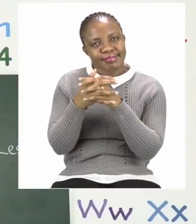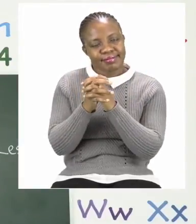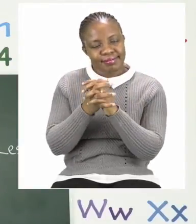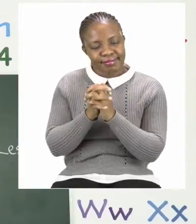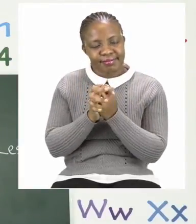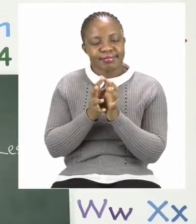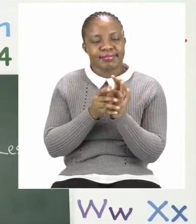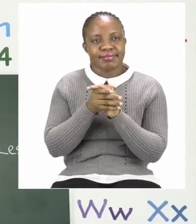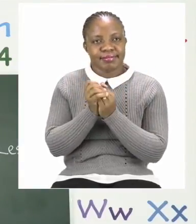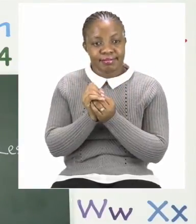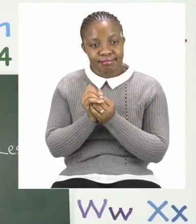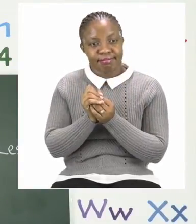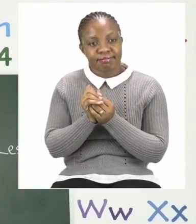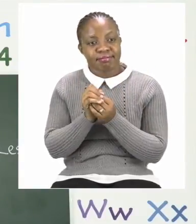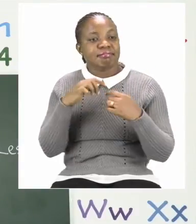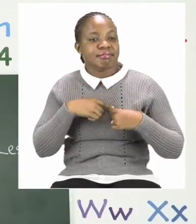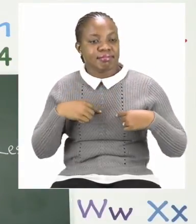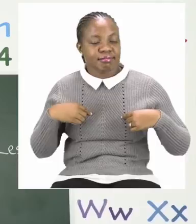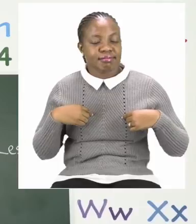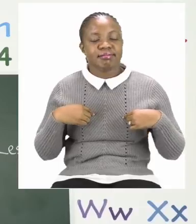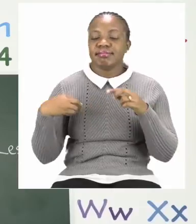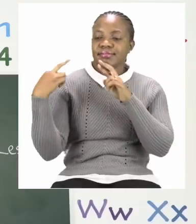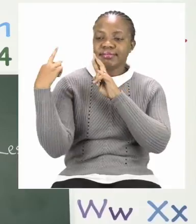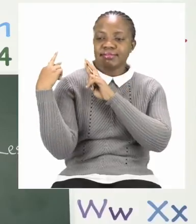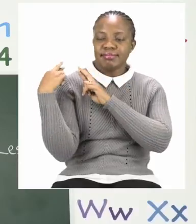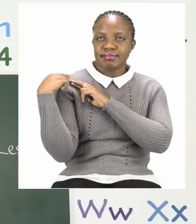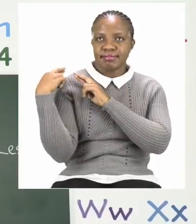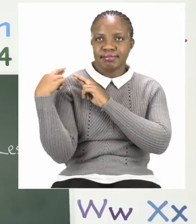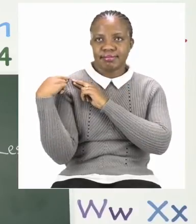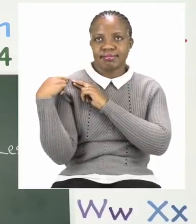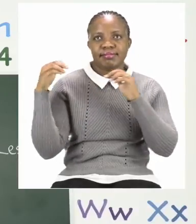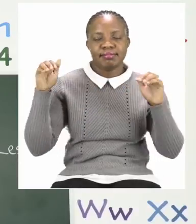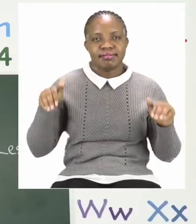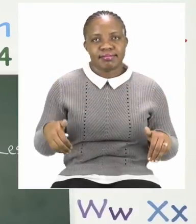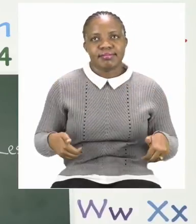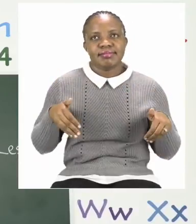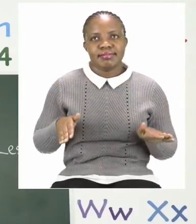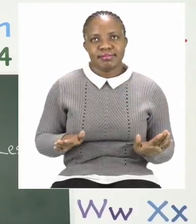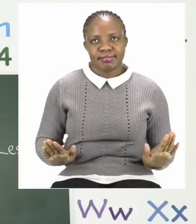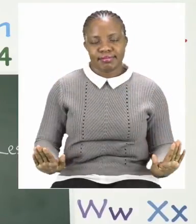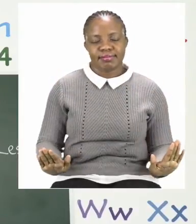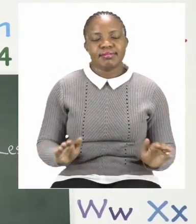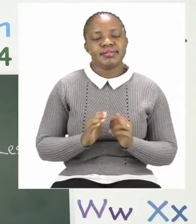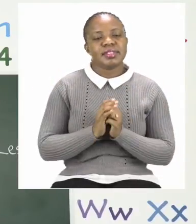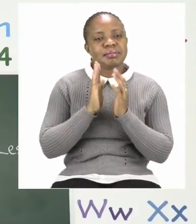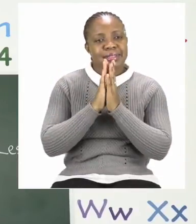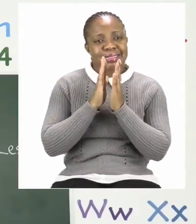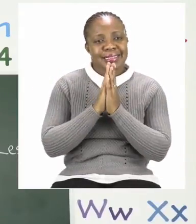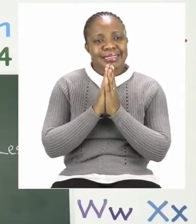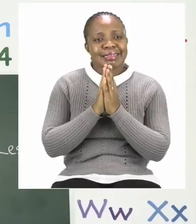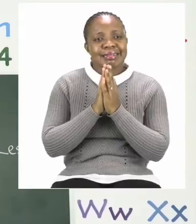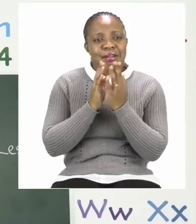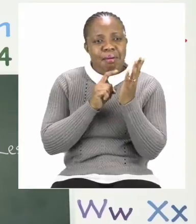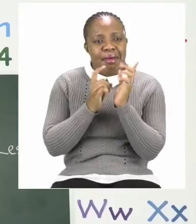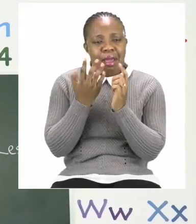are being responsible boys and girls. Make sure your hands are dry before you touch